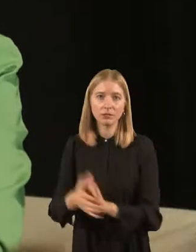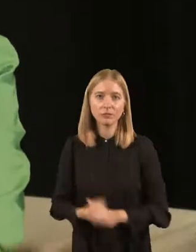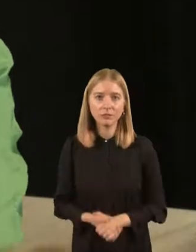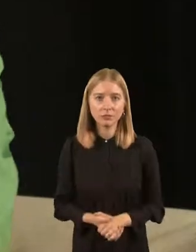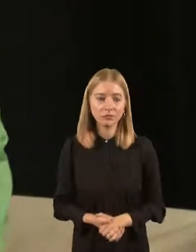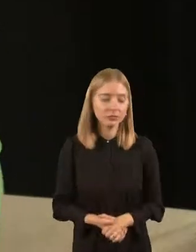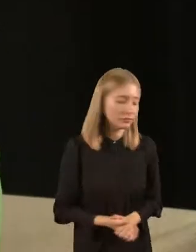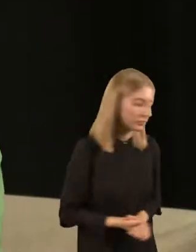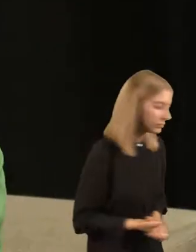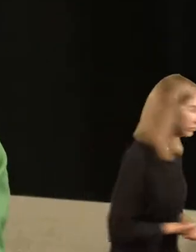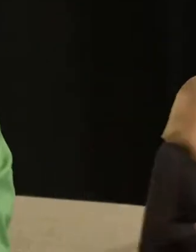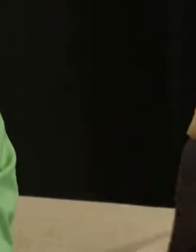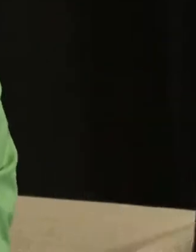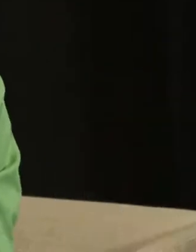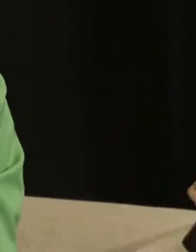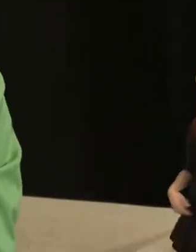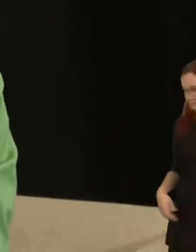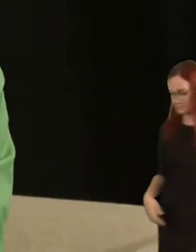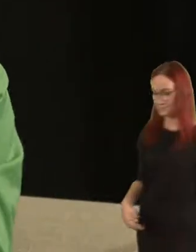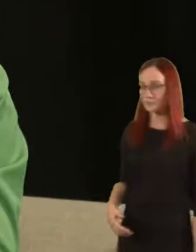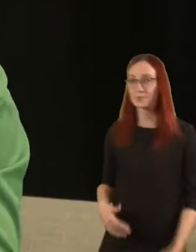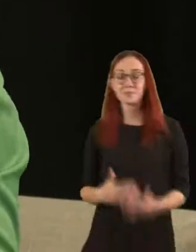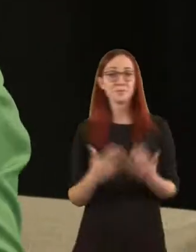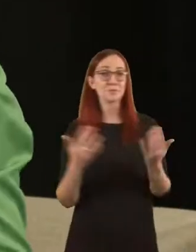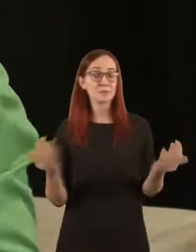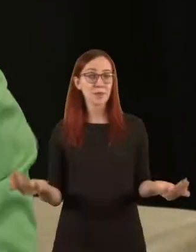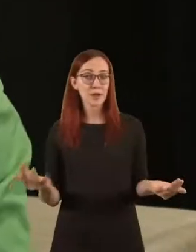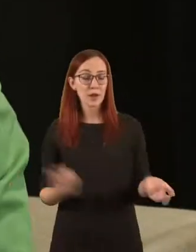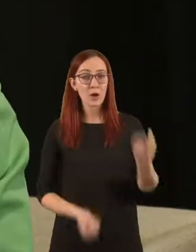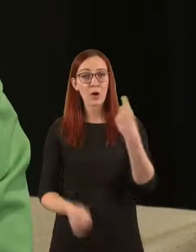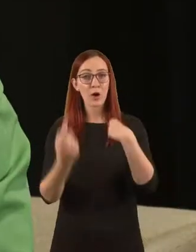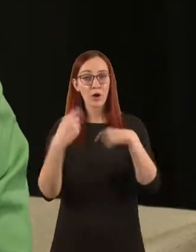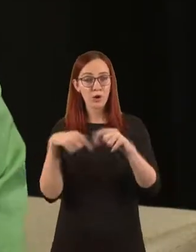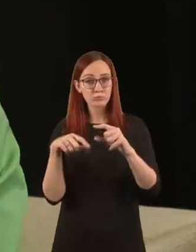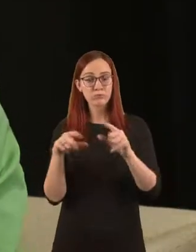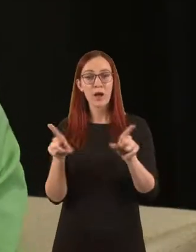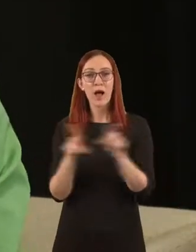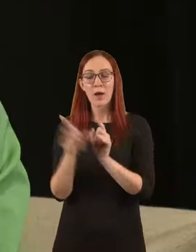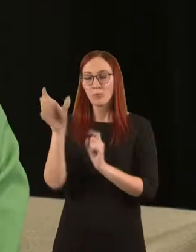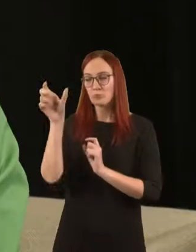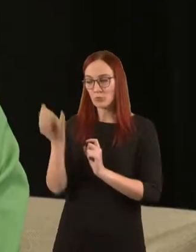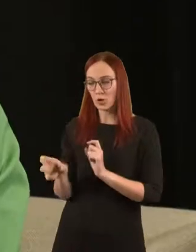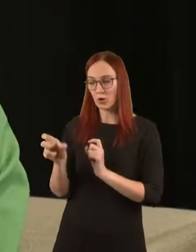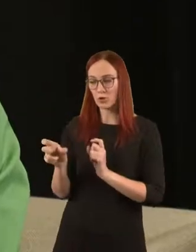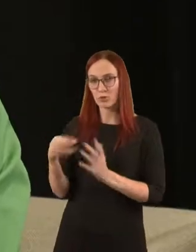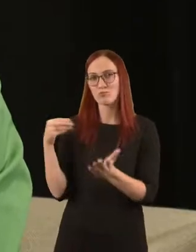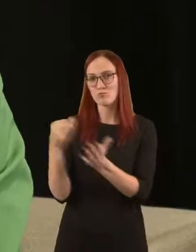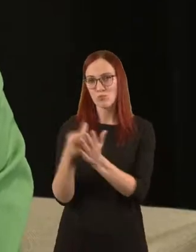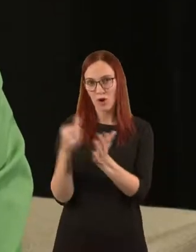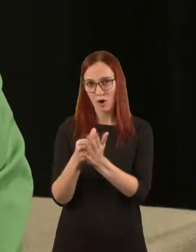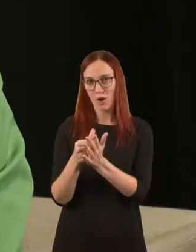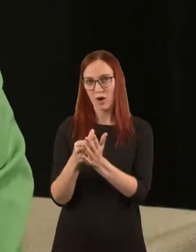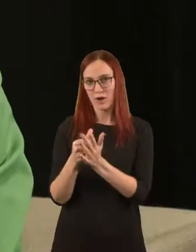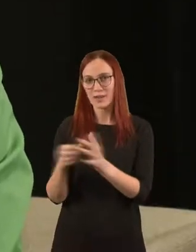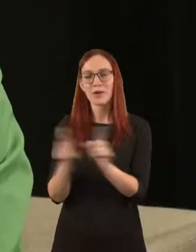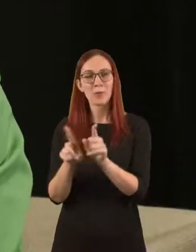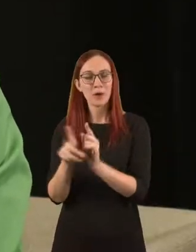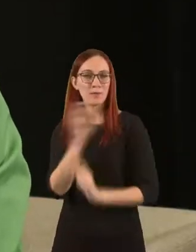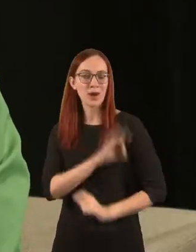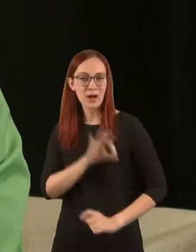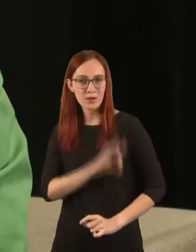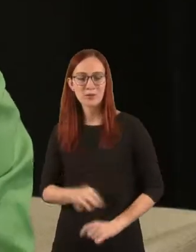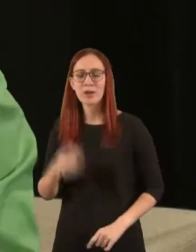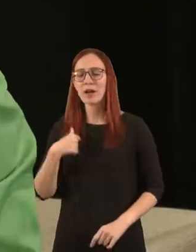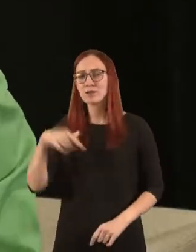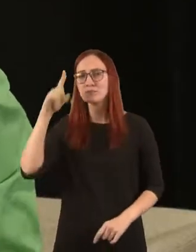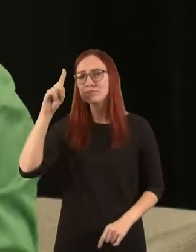many problems is to have companies enjoy the funds that they have earned and let them invest